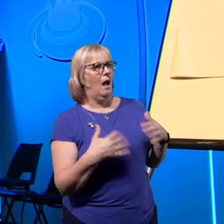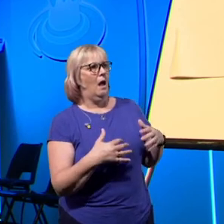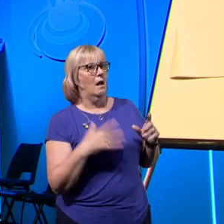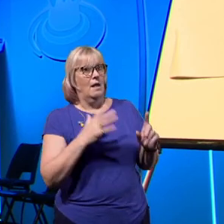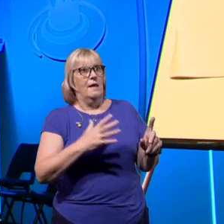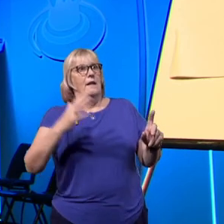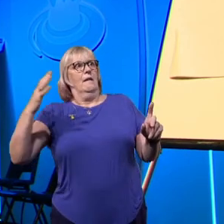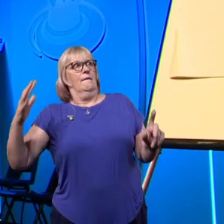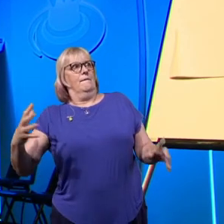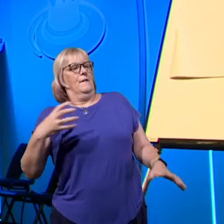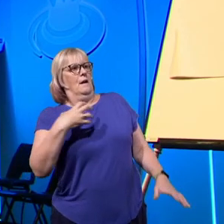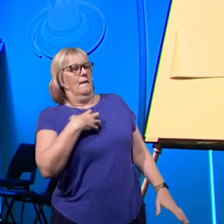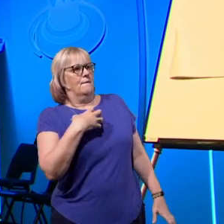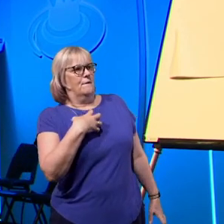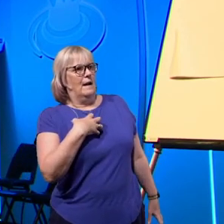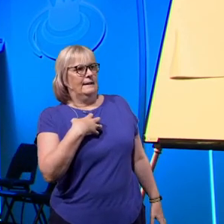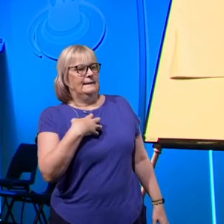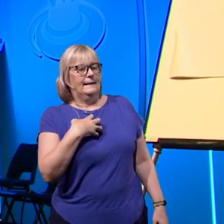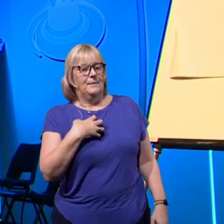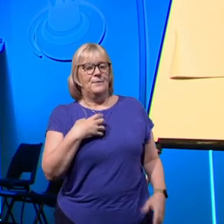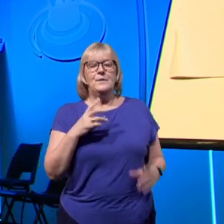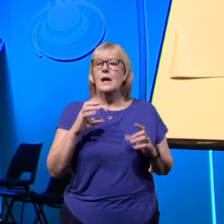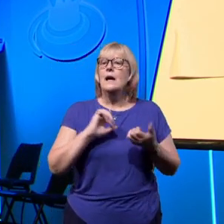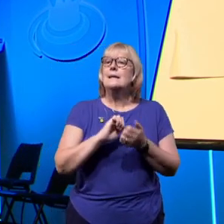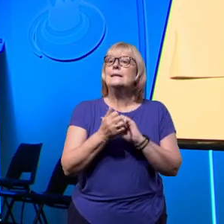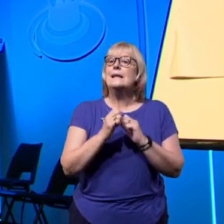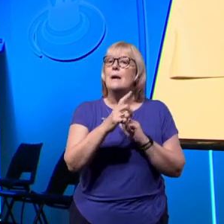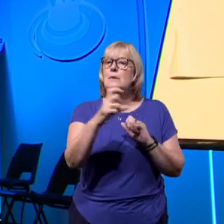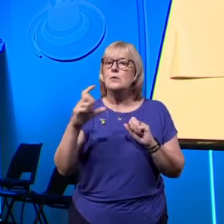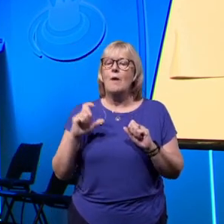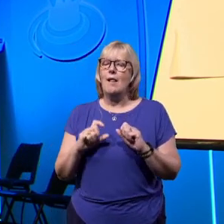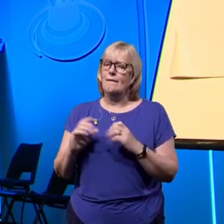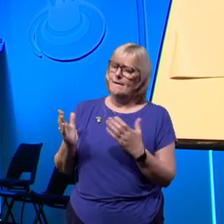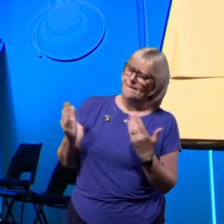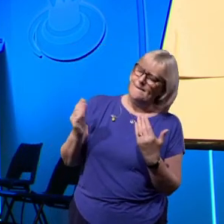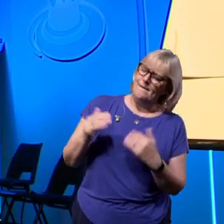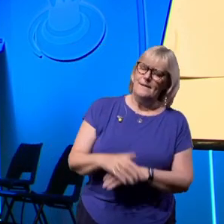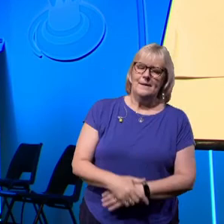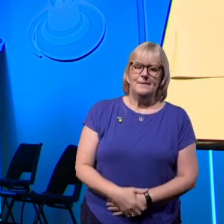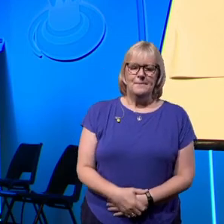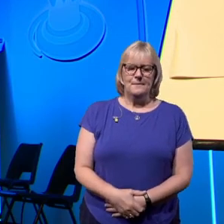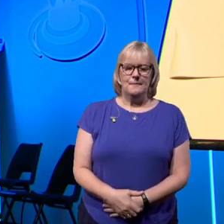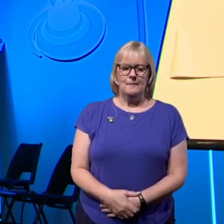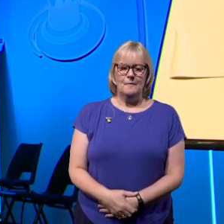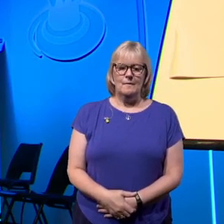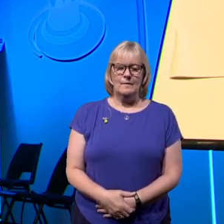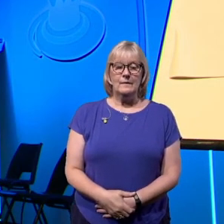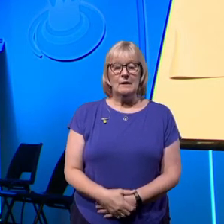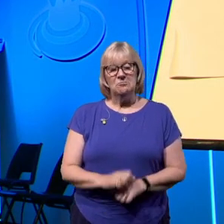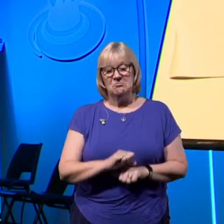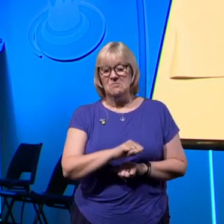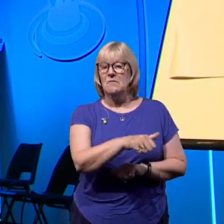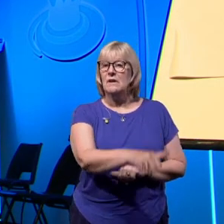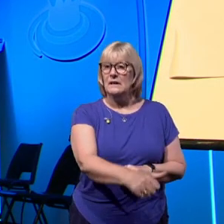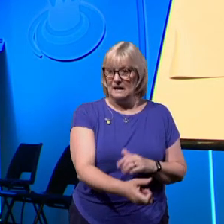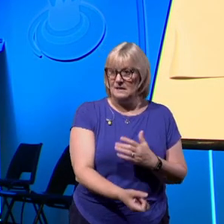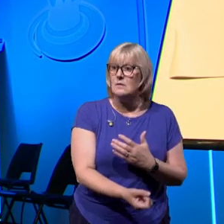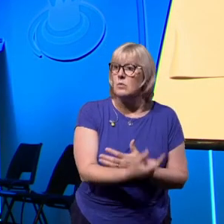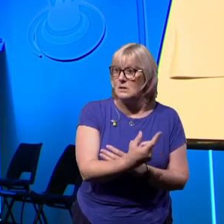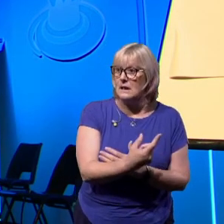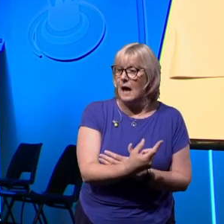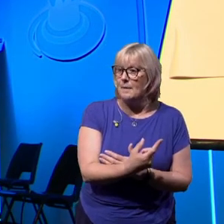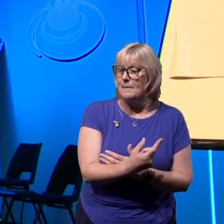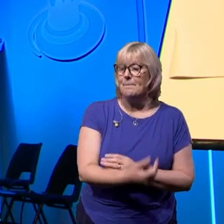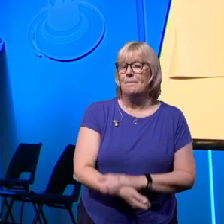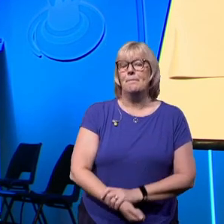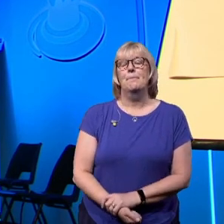afraid. Again, he took the 12 aside and told them what was going to happen to them,